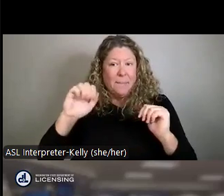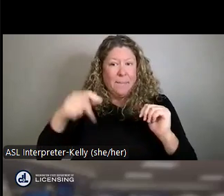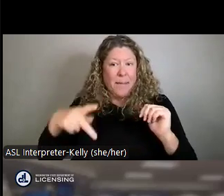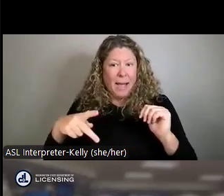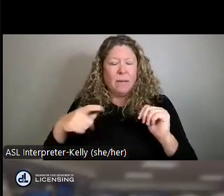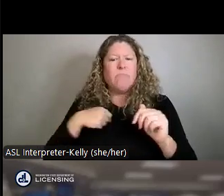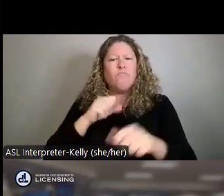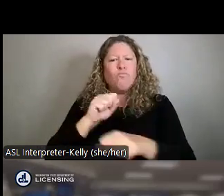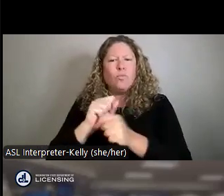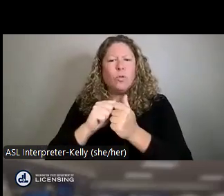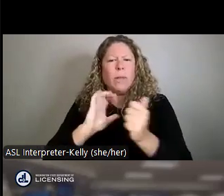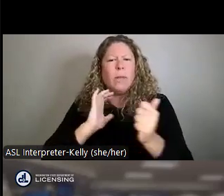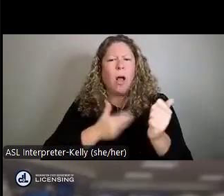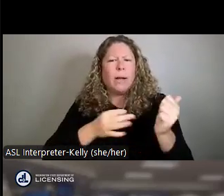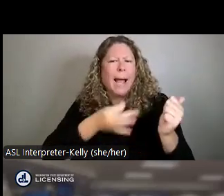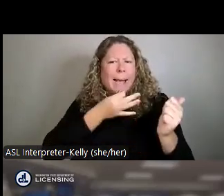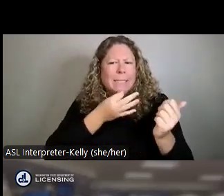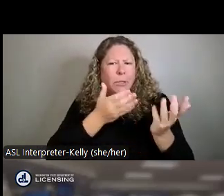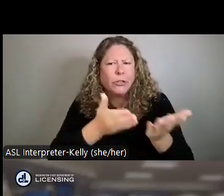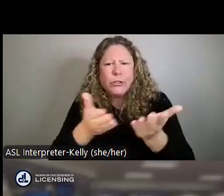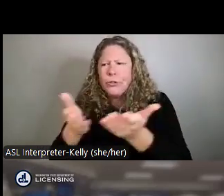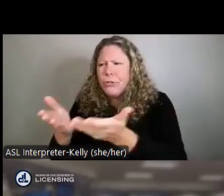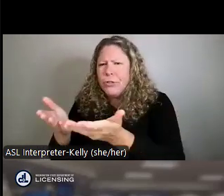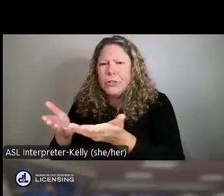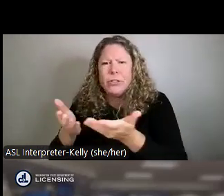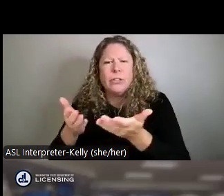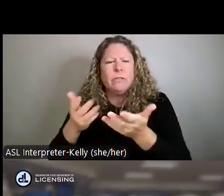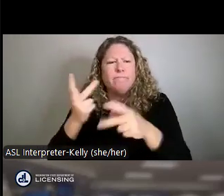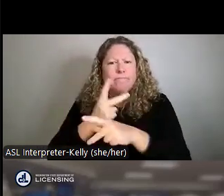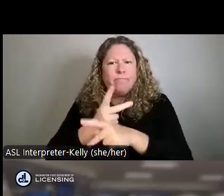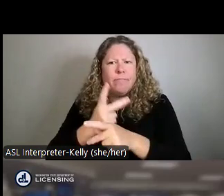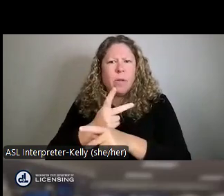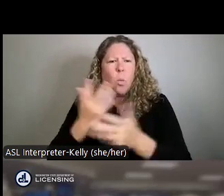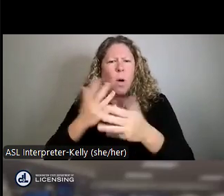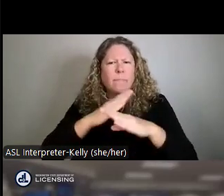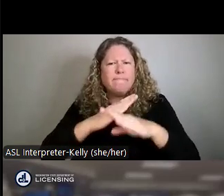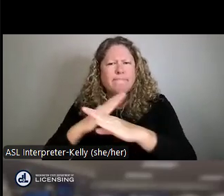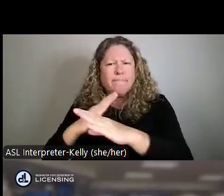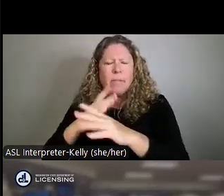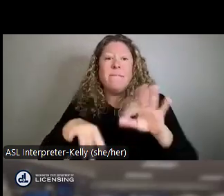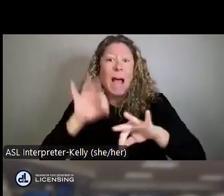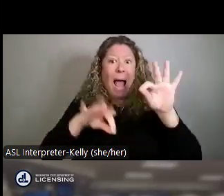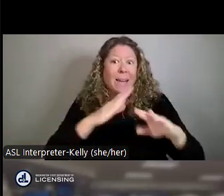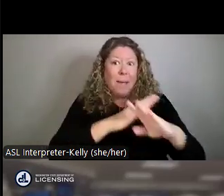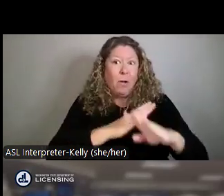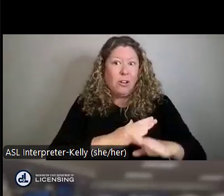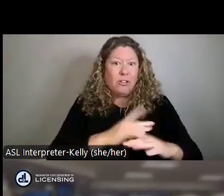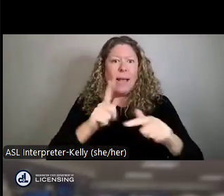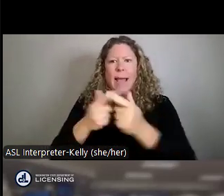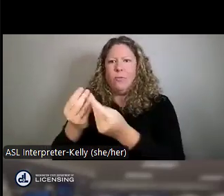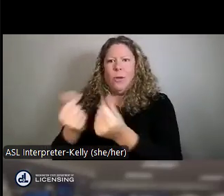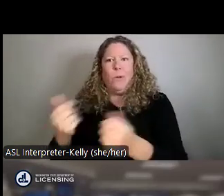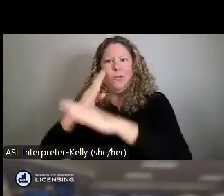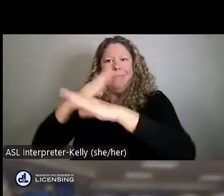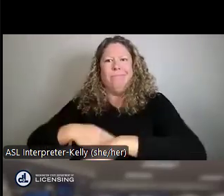to find and put in place solutions that remove barriers to licensure. As you'll see here, we made progress